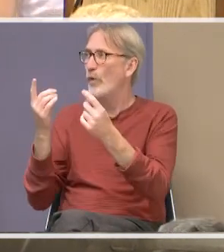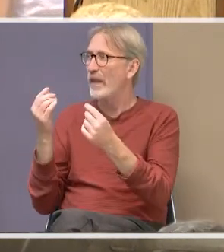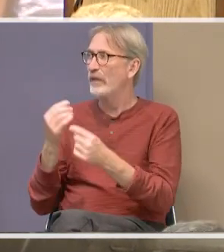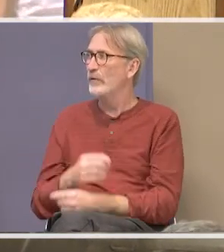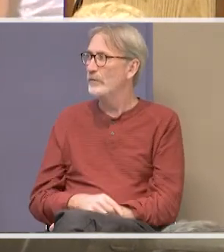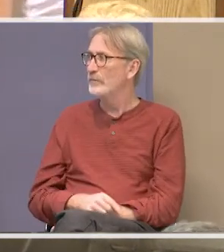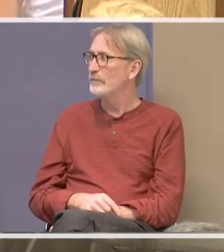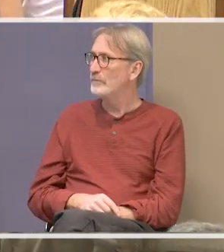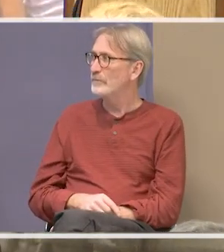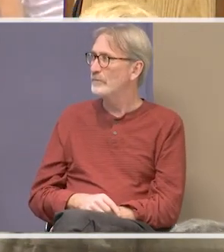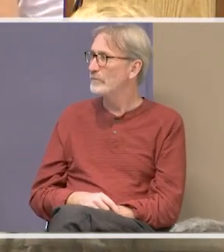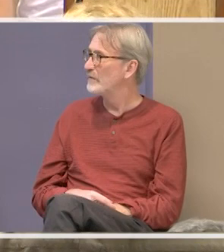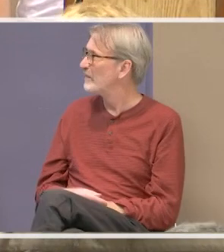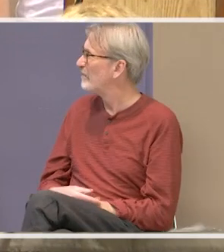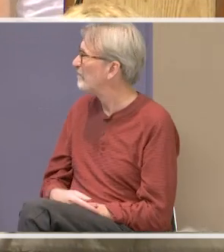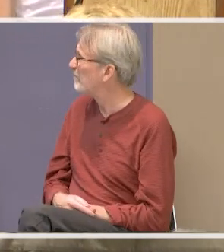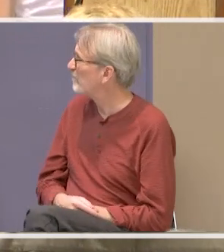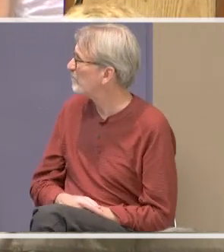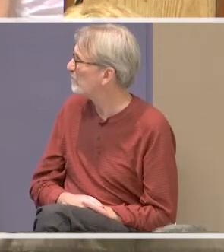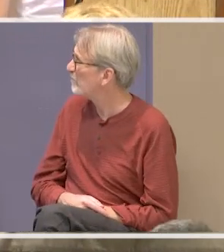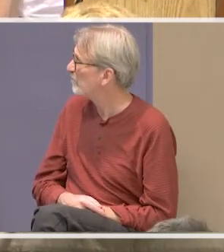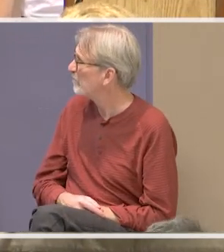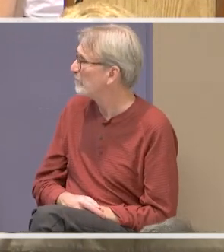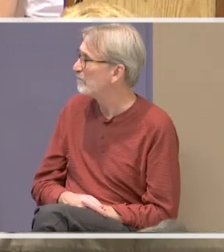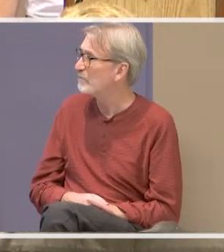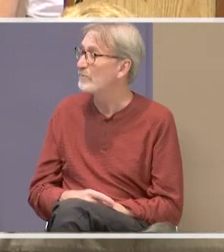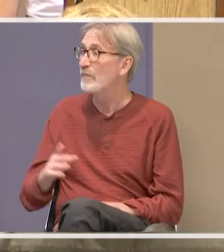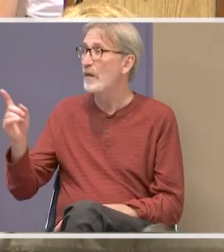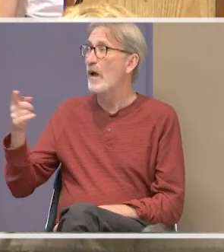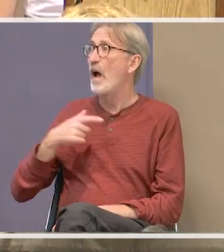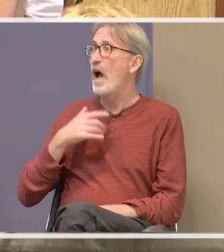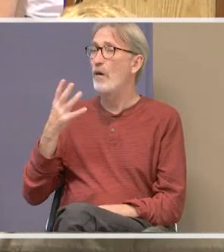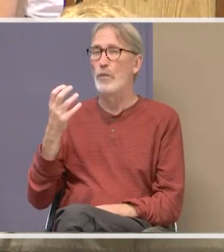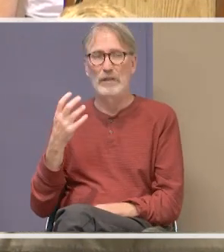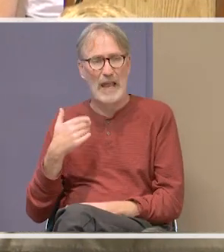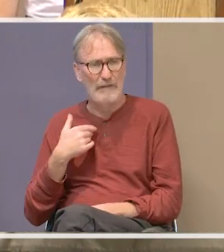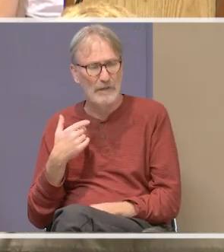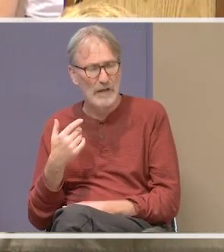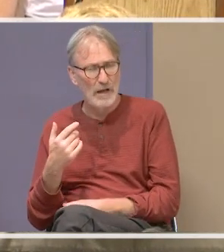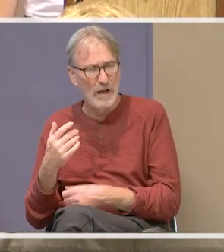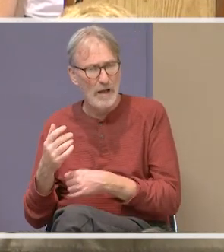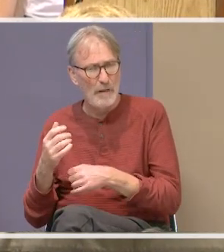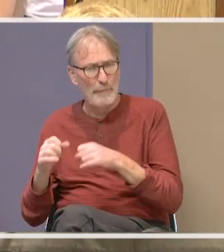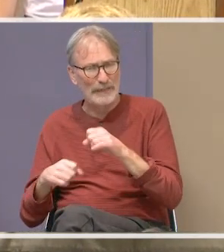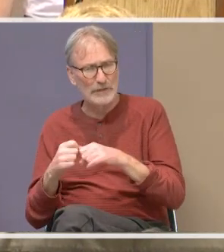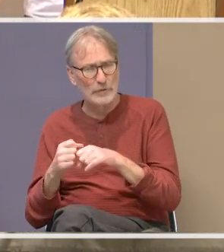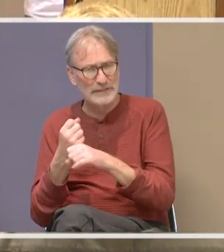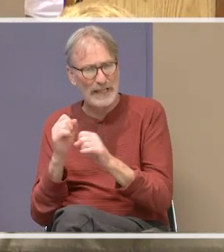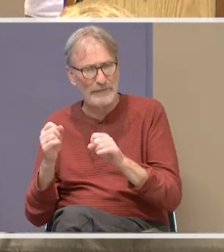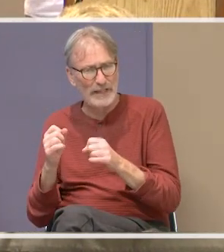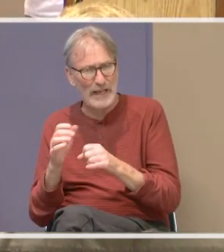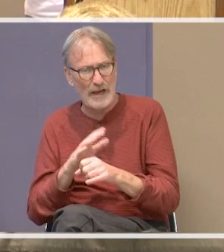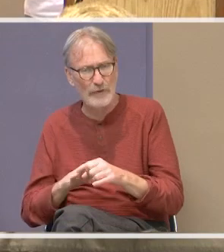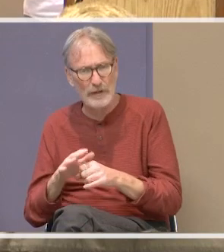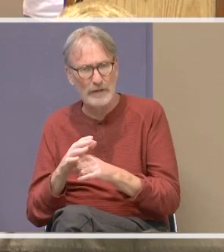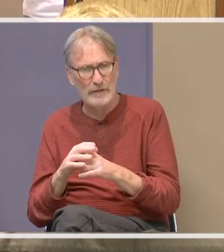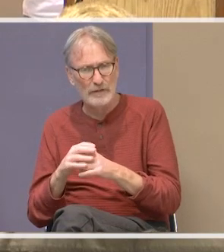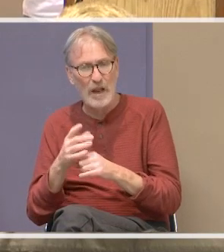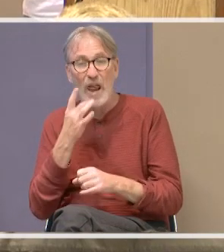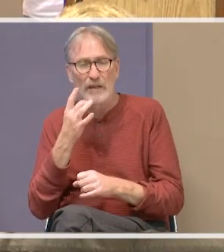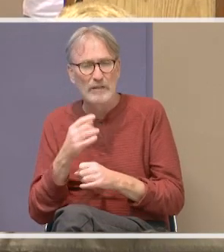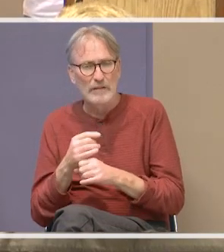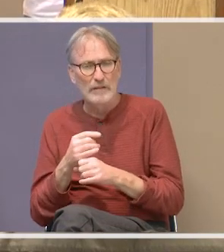I don't follow. Yeah. The first part is I do want to have a bike staging area with a bike signal. So that will be there, yeah. So you just wait for your bike